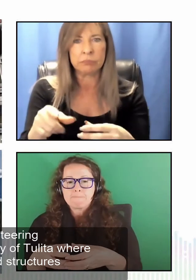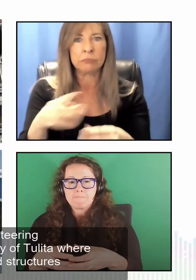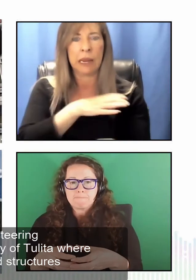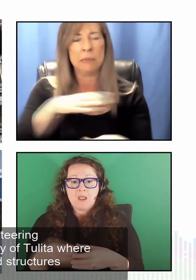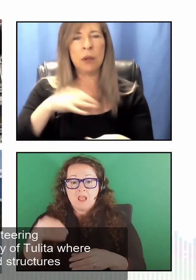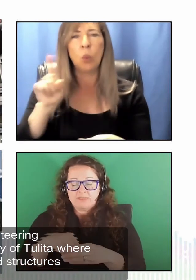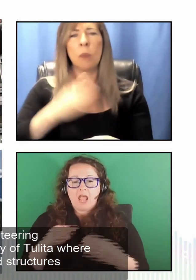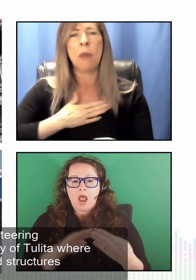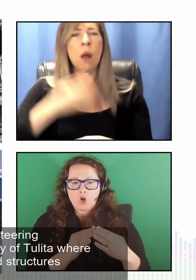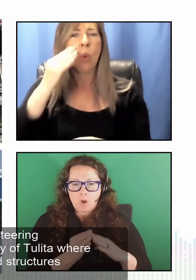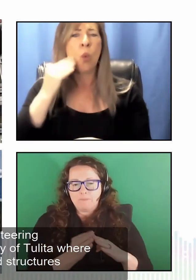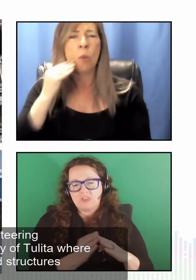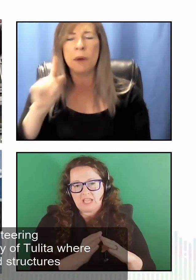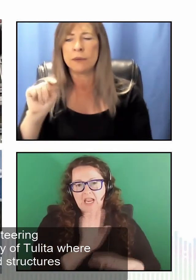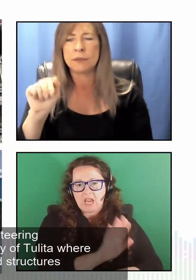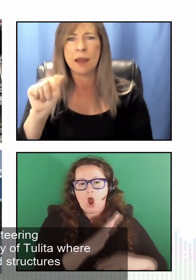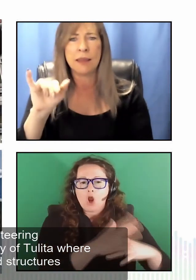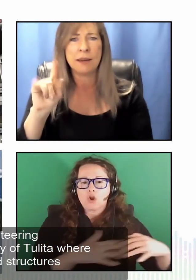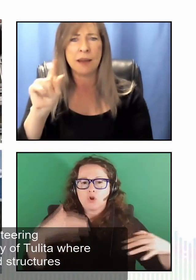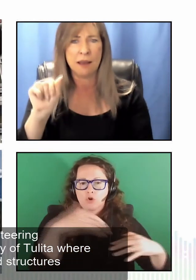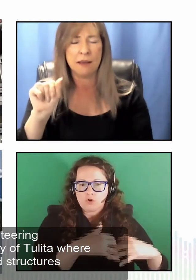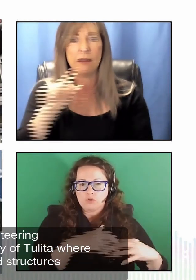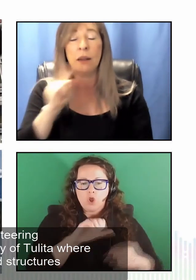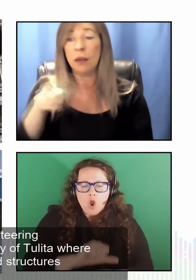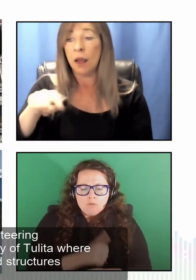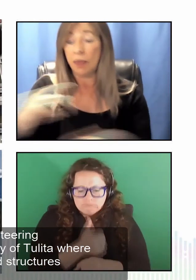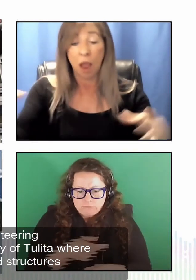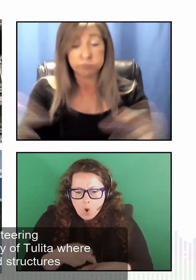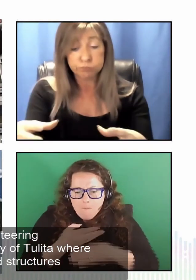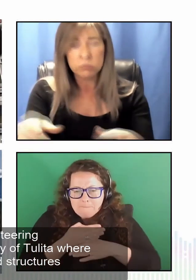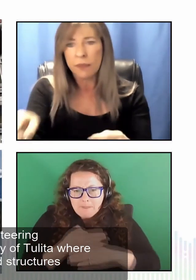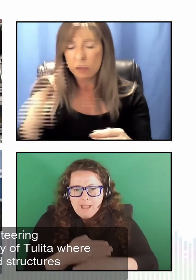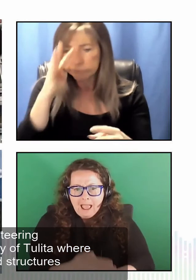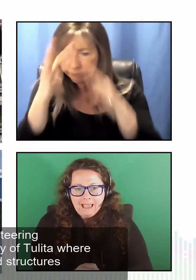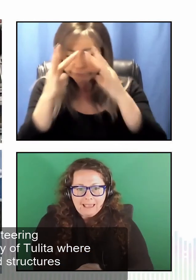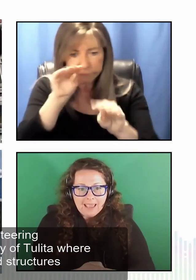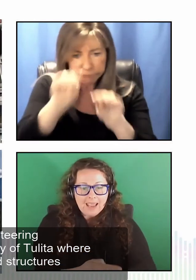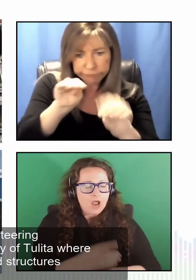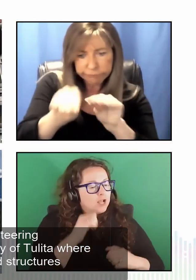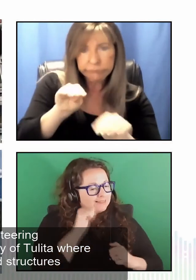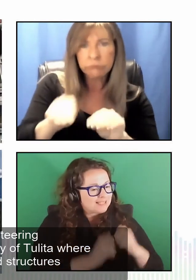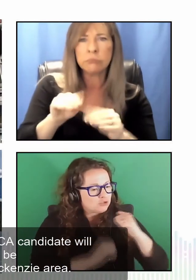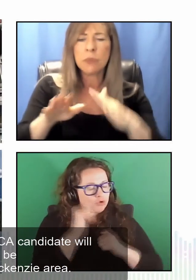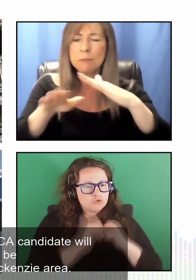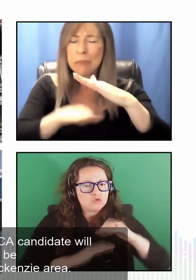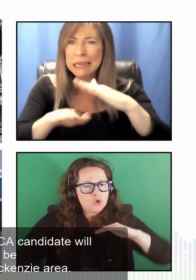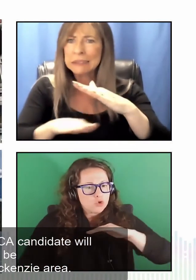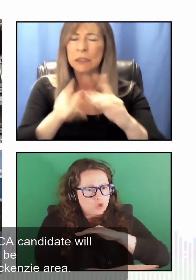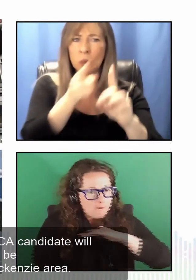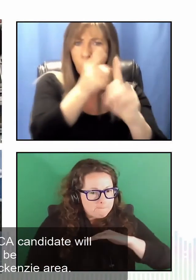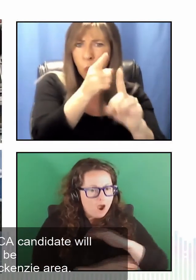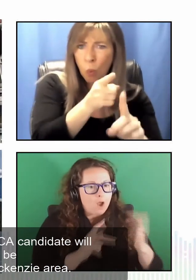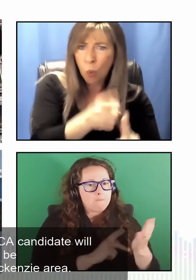Toledo, where they were putting together the basic tenets and structures of projects